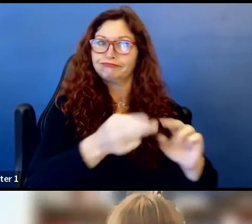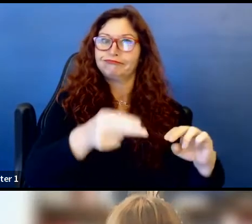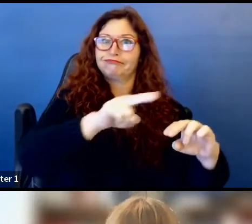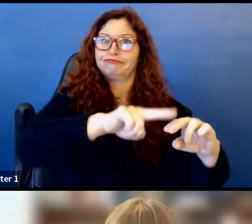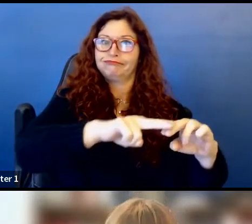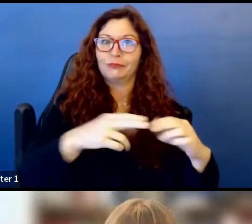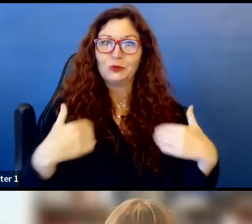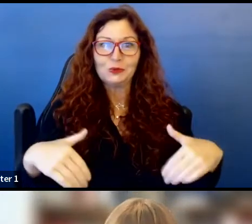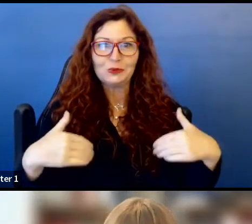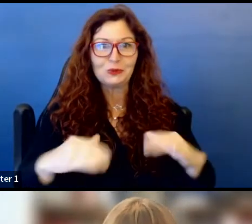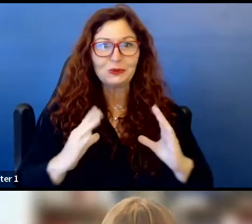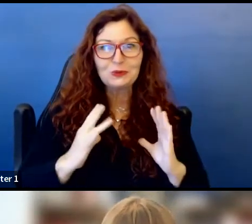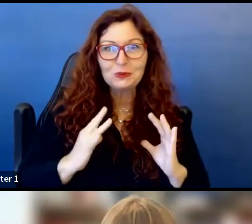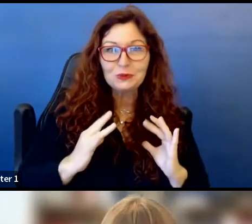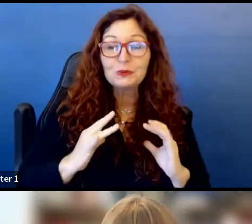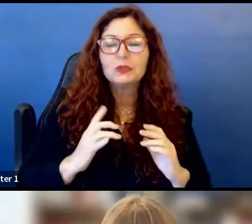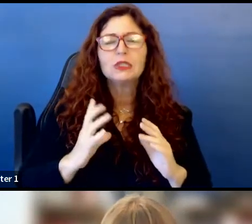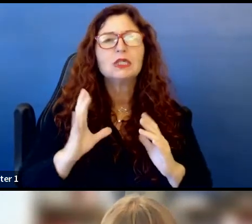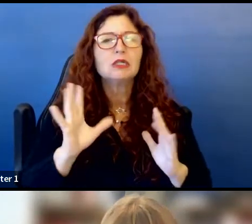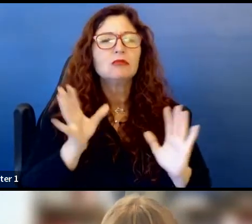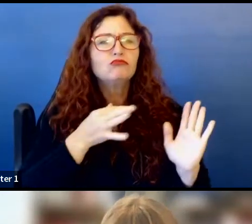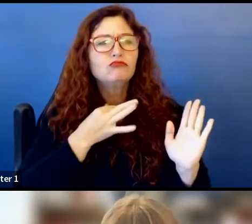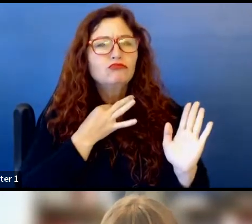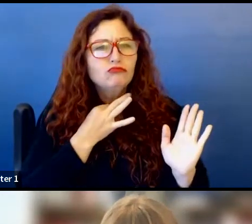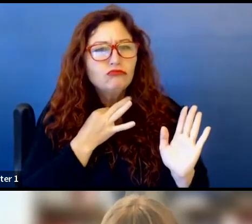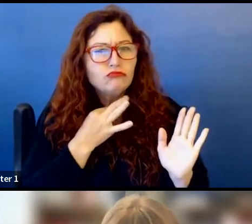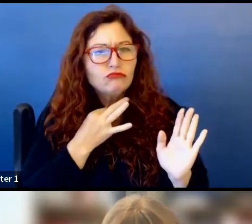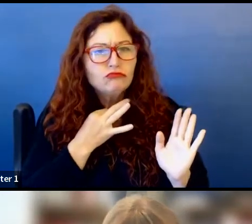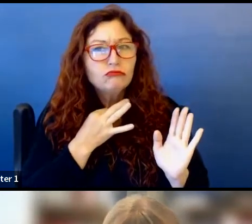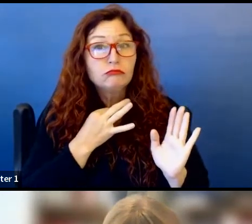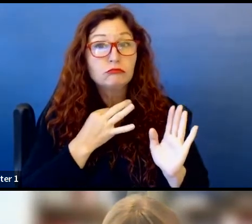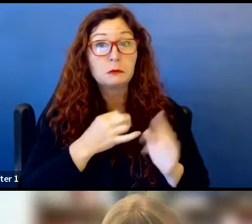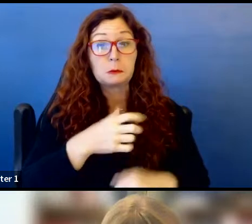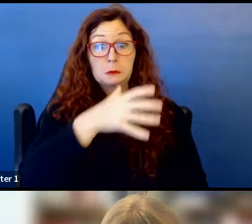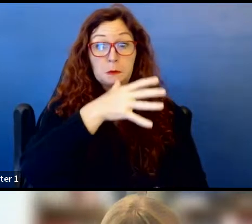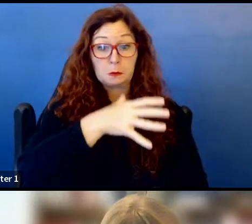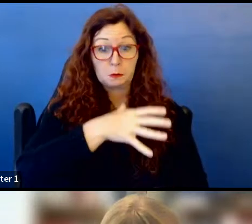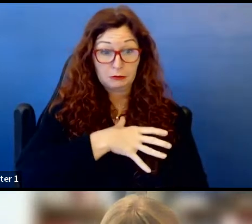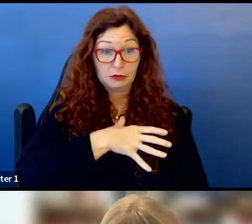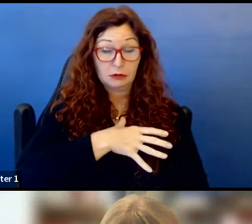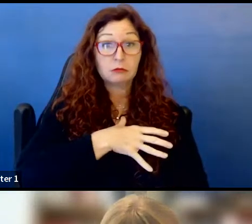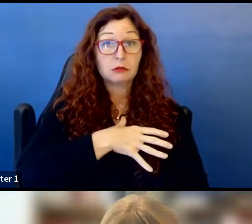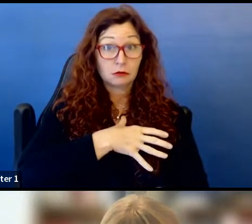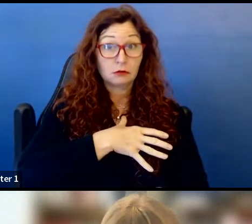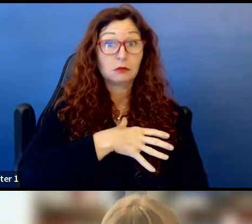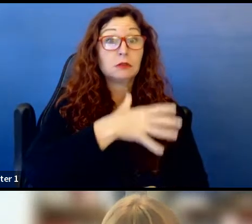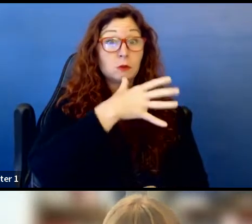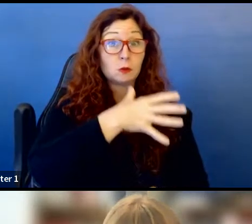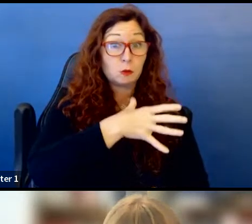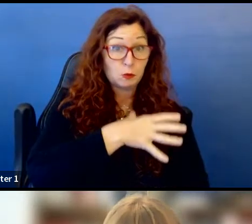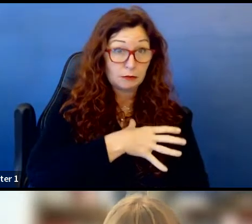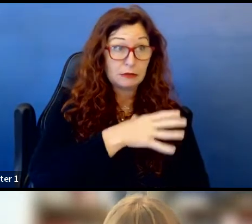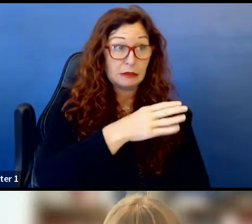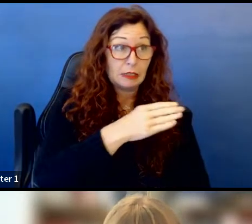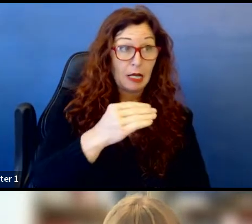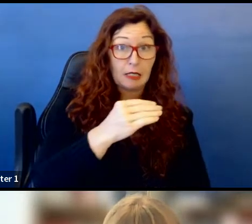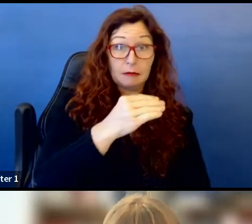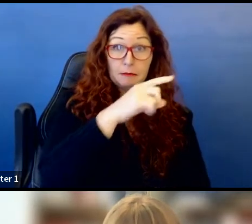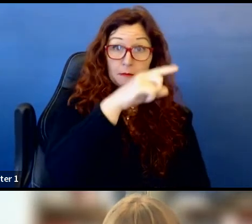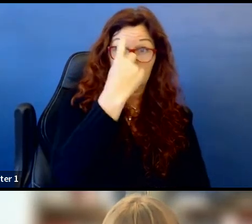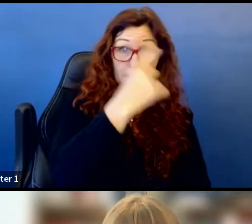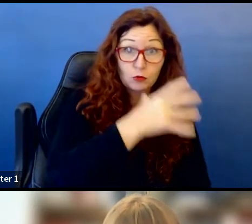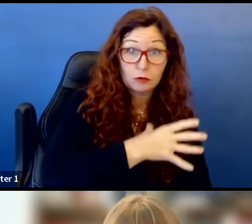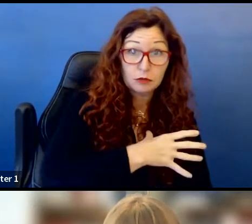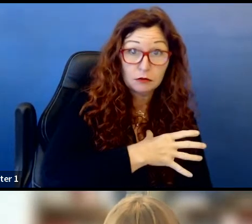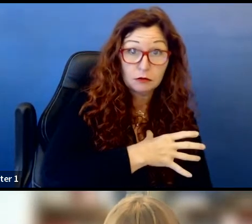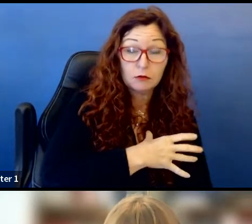salutary i wonder if you can talk to us about whether that increase has also been enjoyed by women of color or